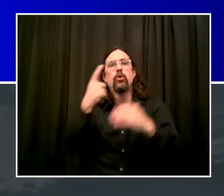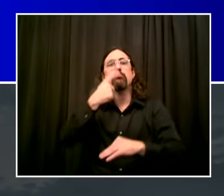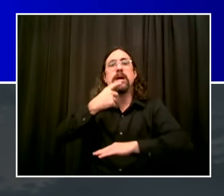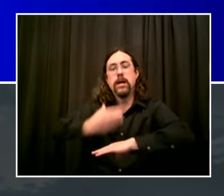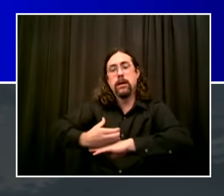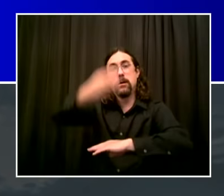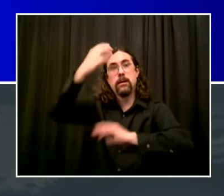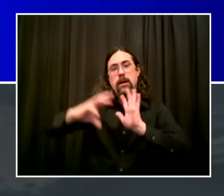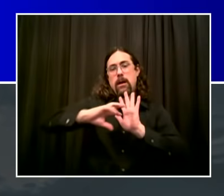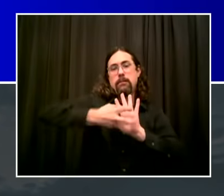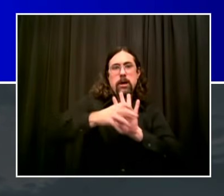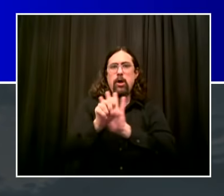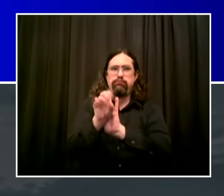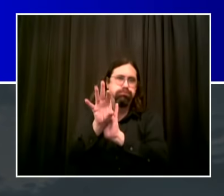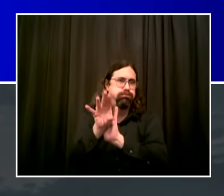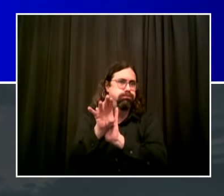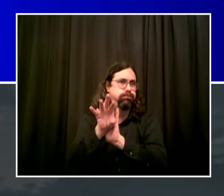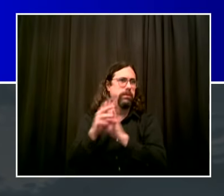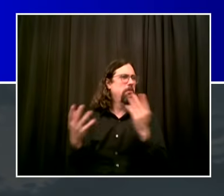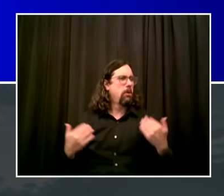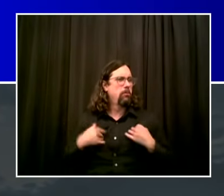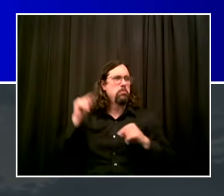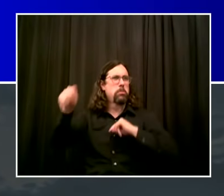you, or go to